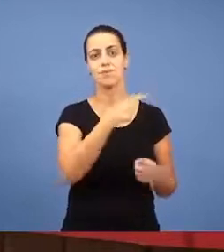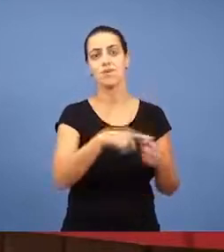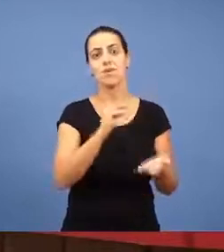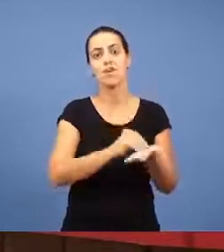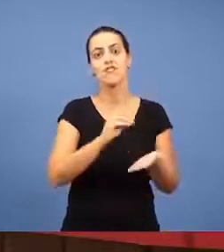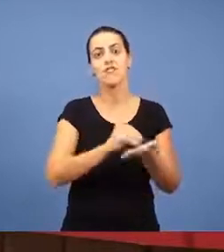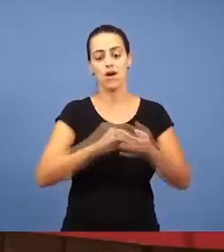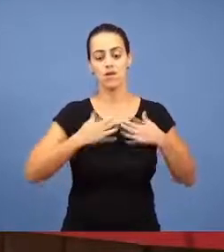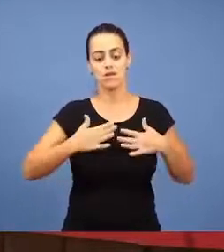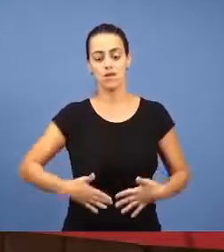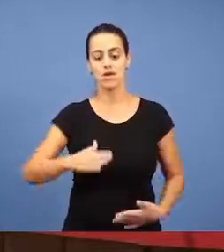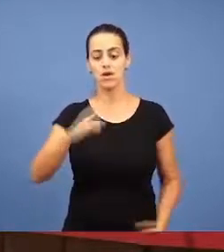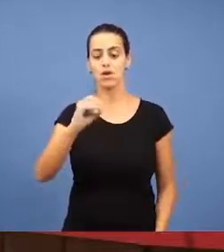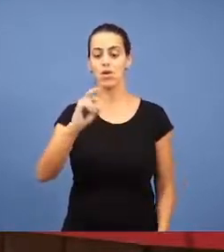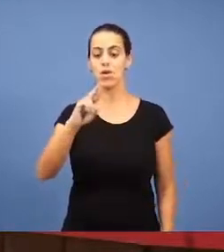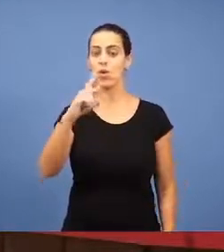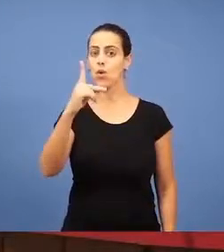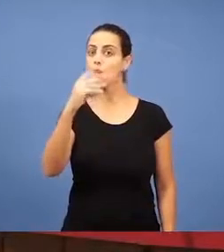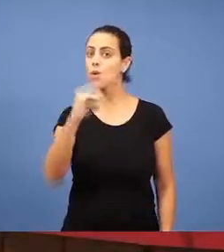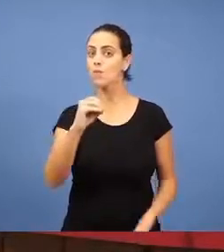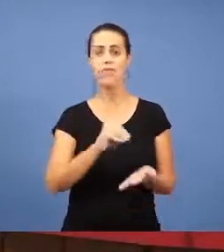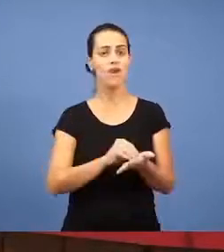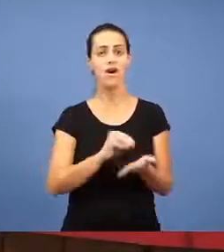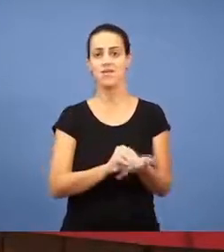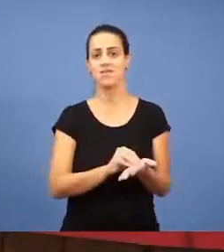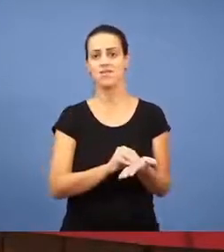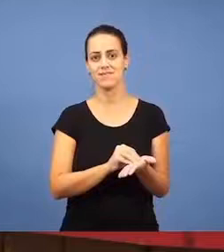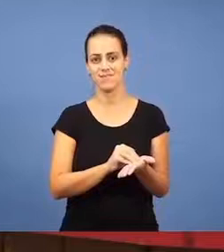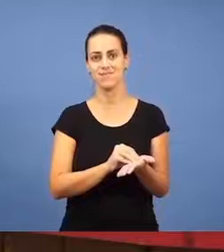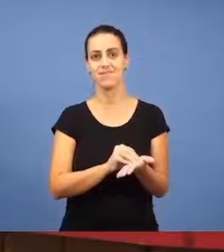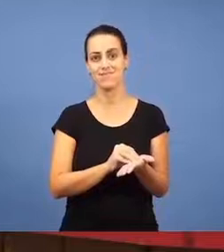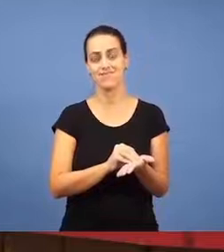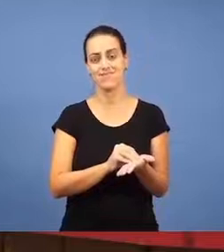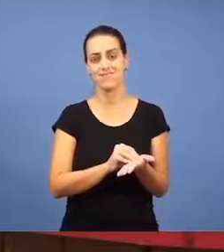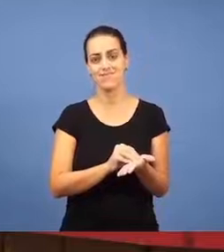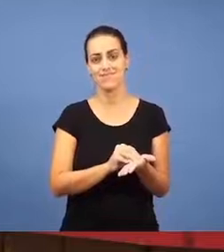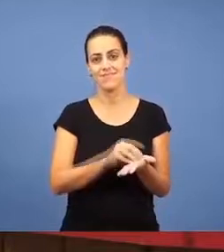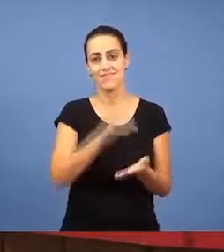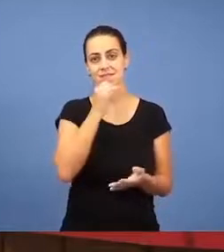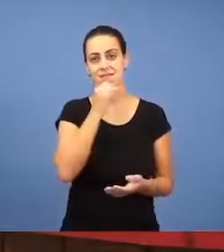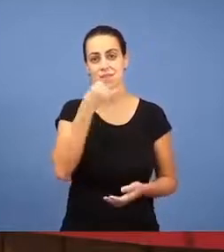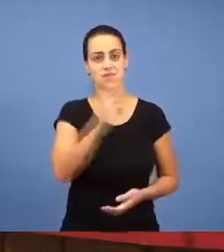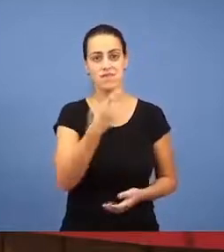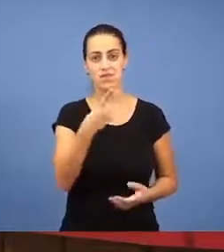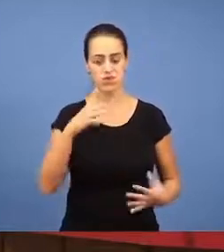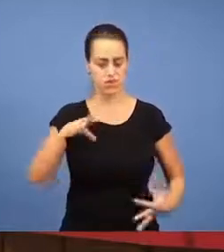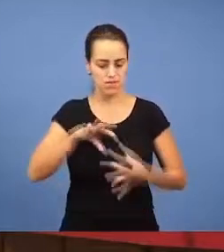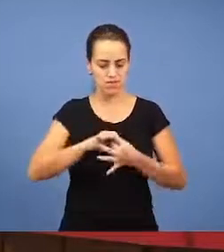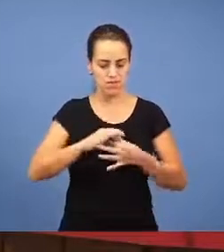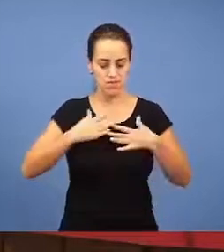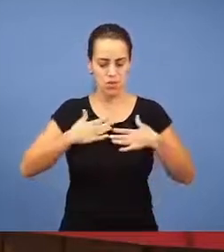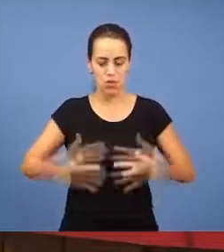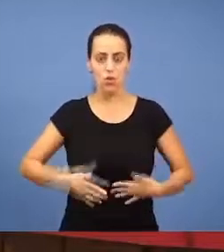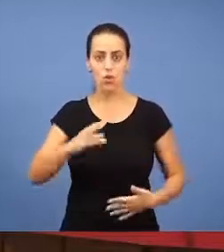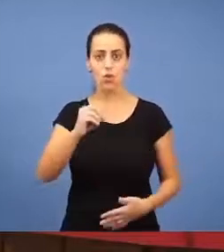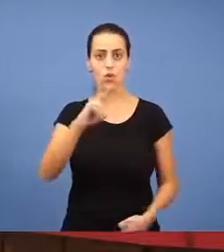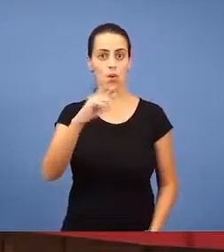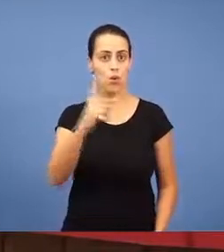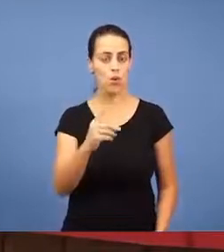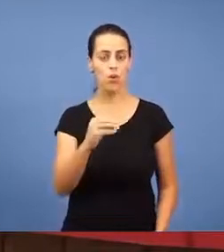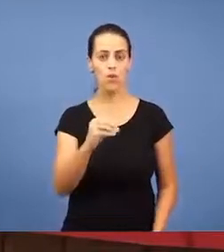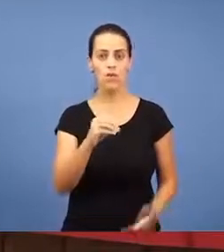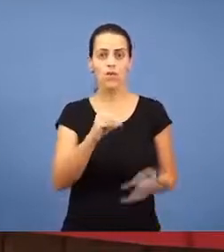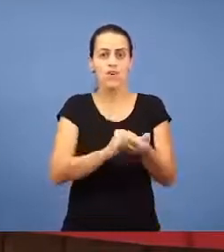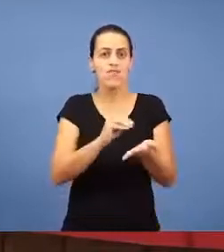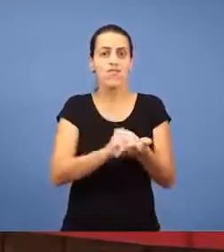body. So without the body, everybody do whatever they wanted. It was a movement. We were also